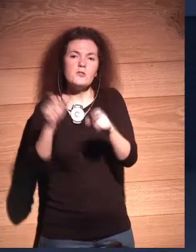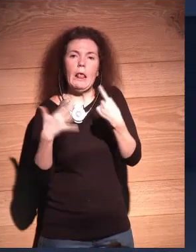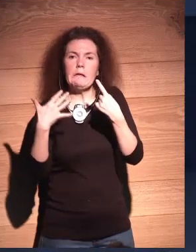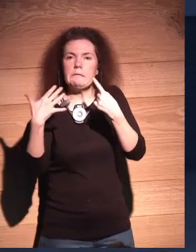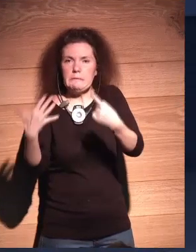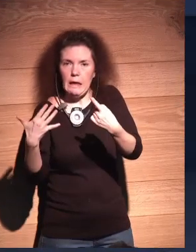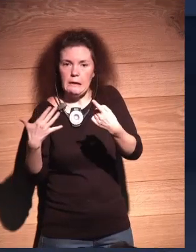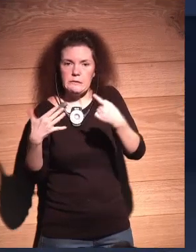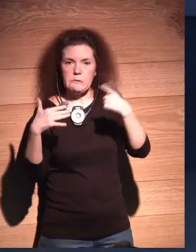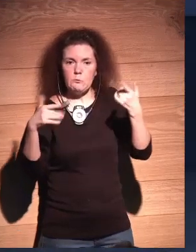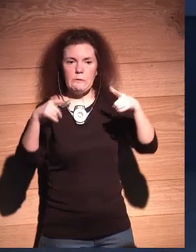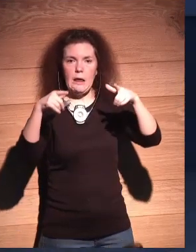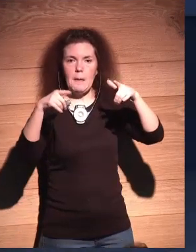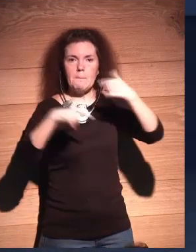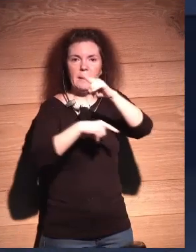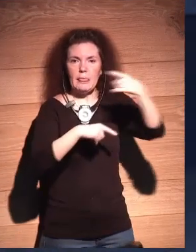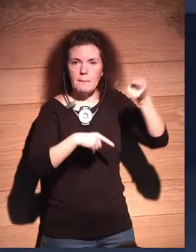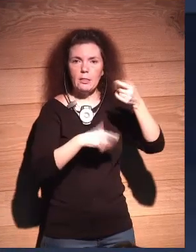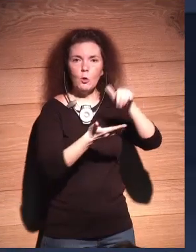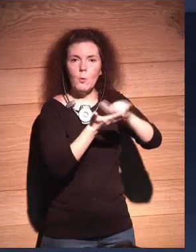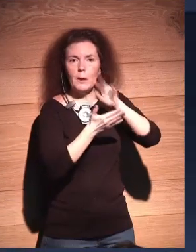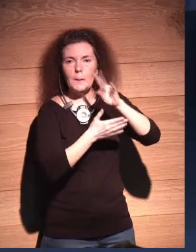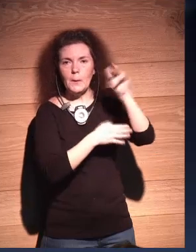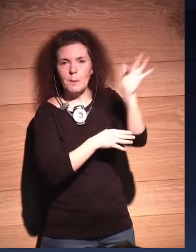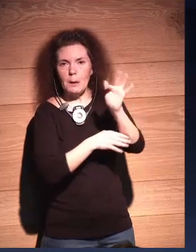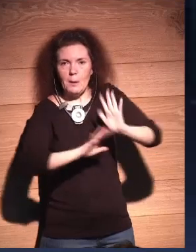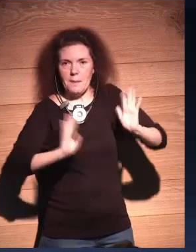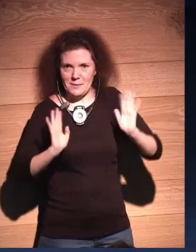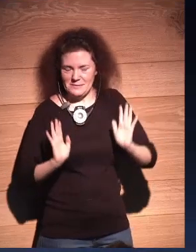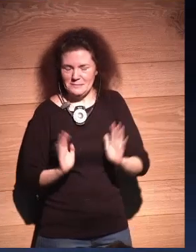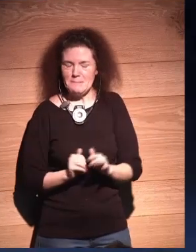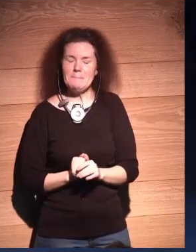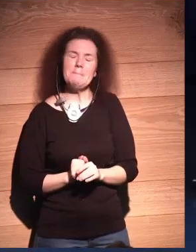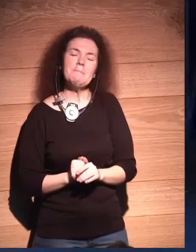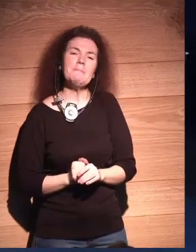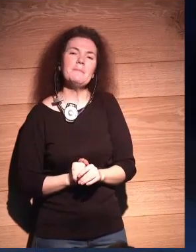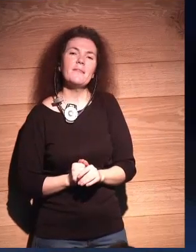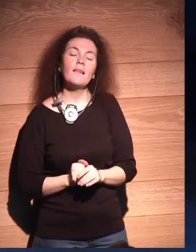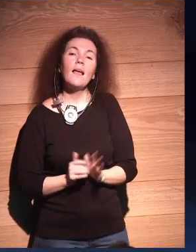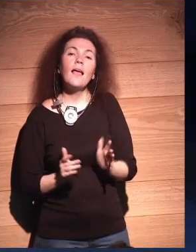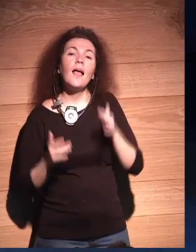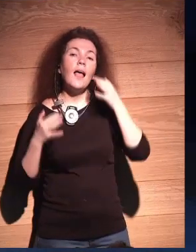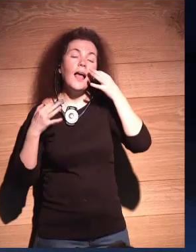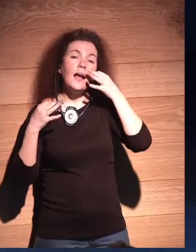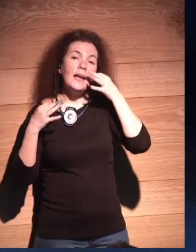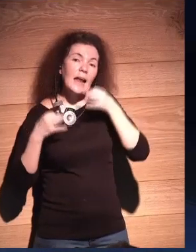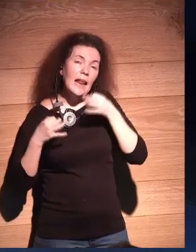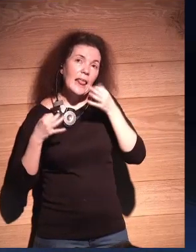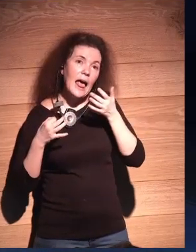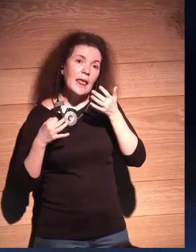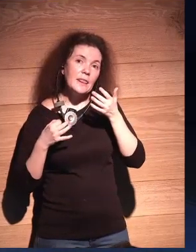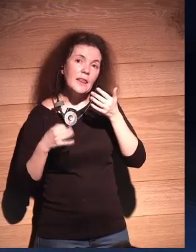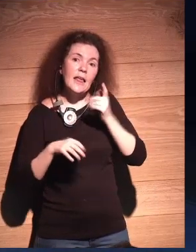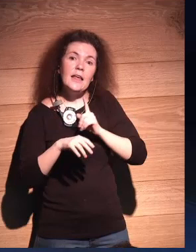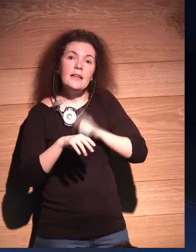other's movies. So that's what was the festival, and I would never be finished with the sound in time, so I would stand in